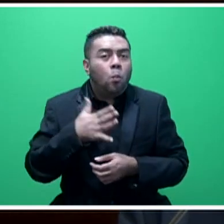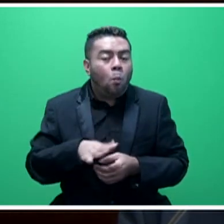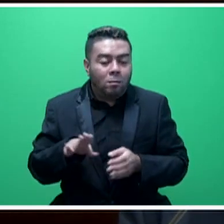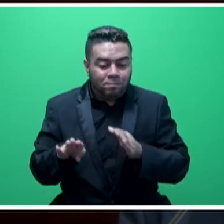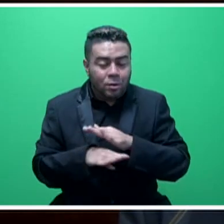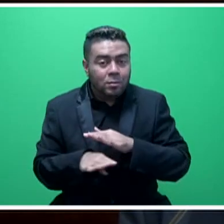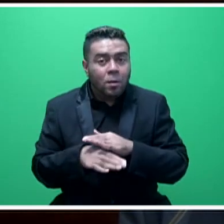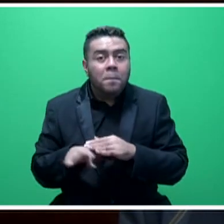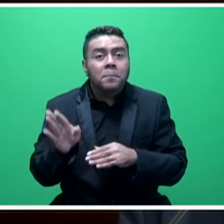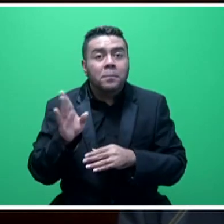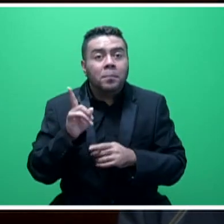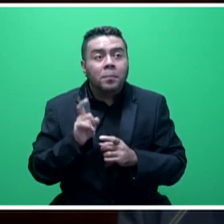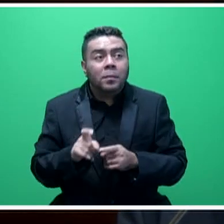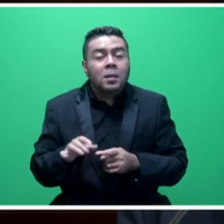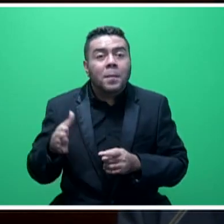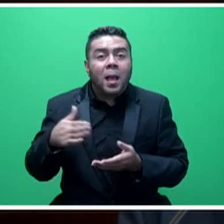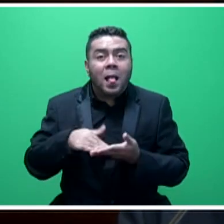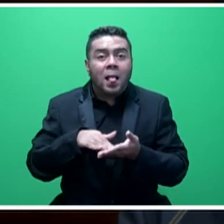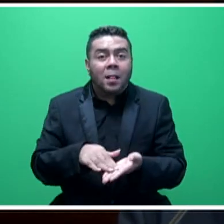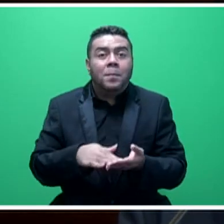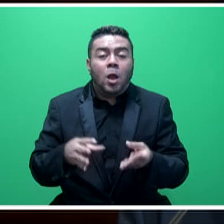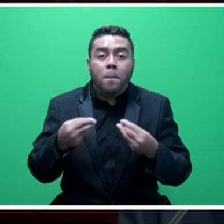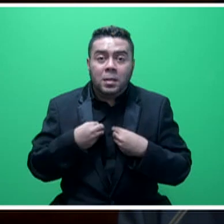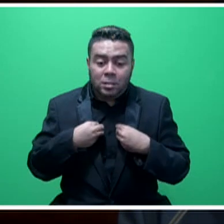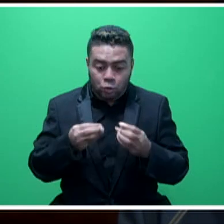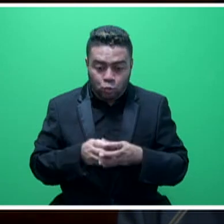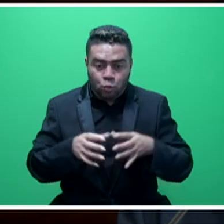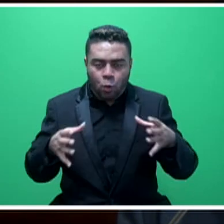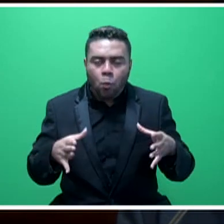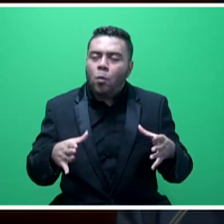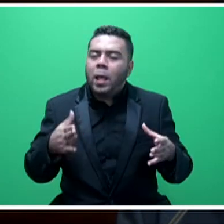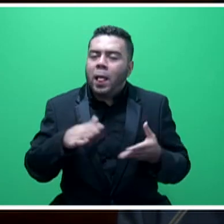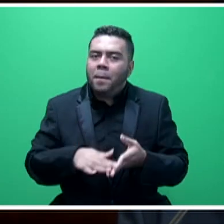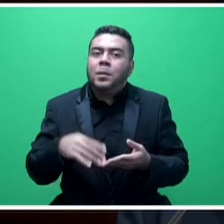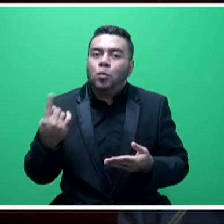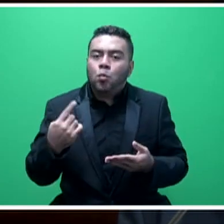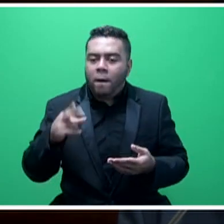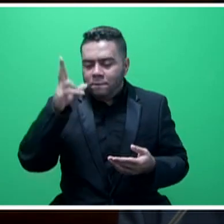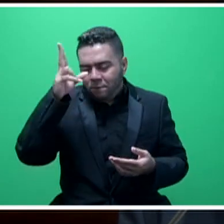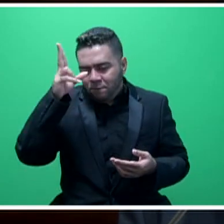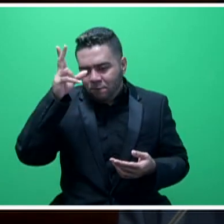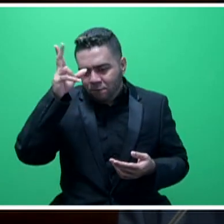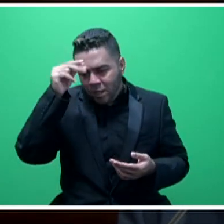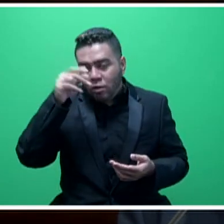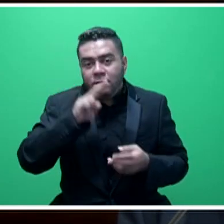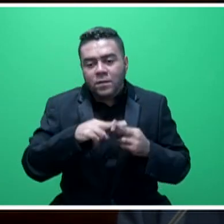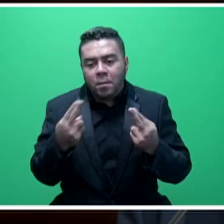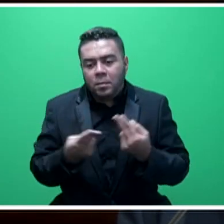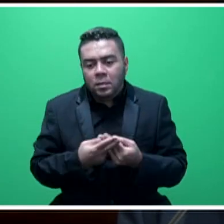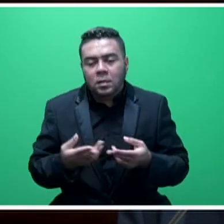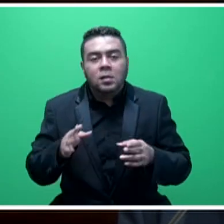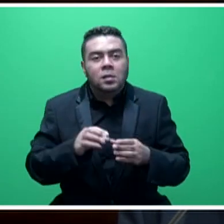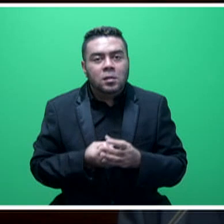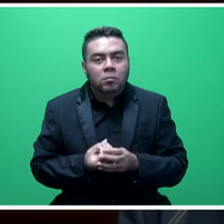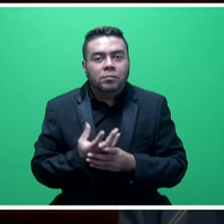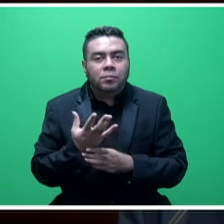remains, Mr. Speaker, by helping our business to grow, we are helping Fijian families earn a livelihood and securing their future